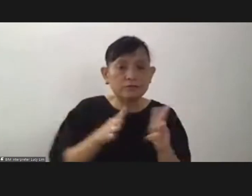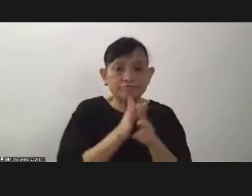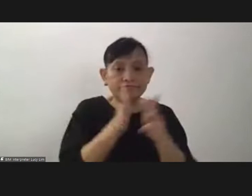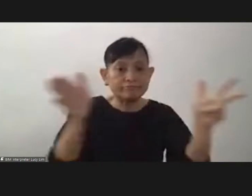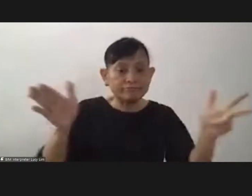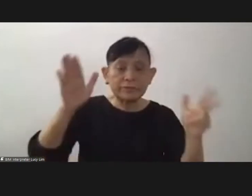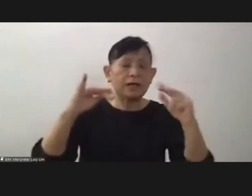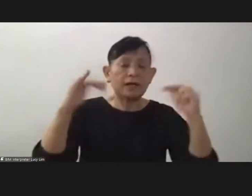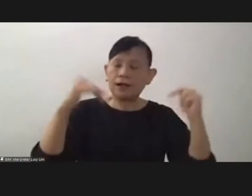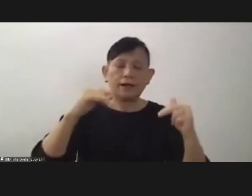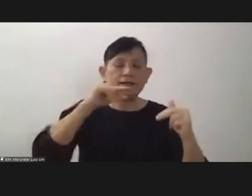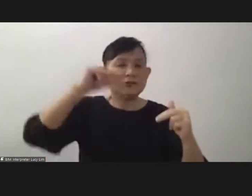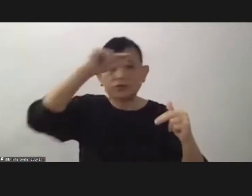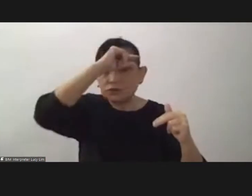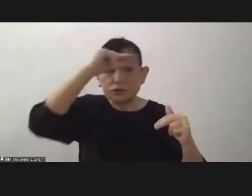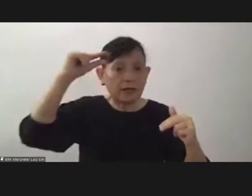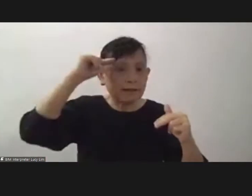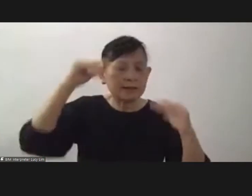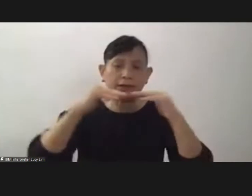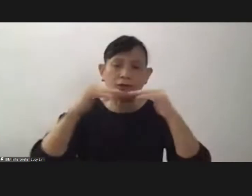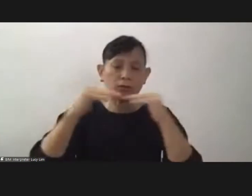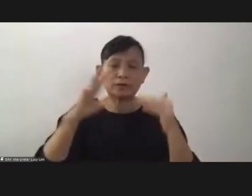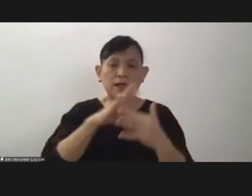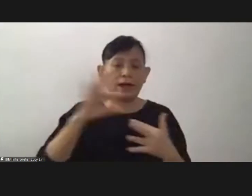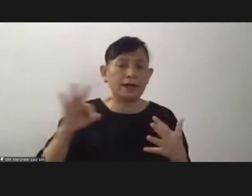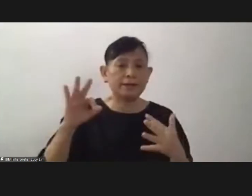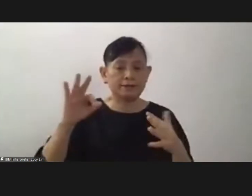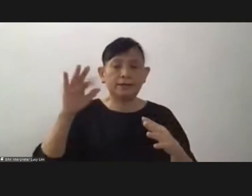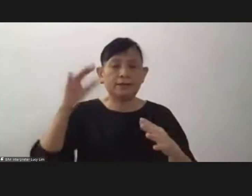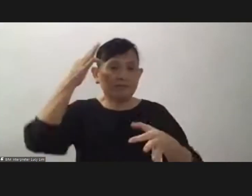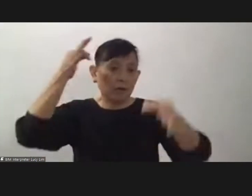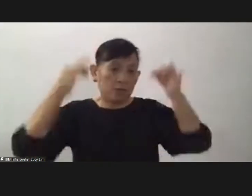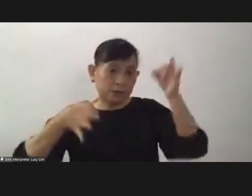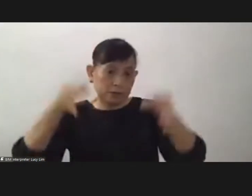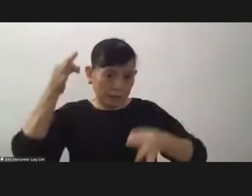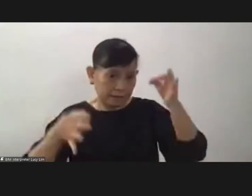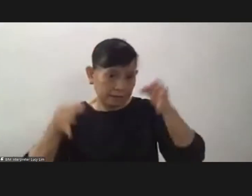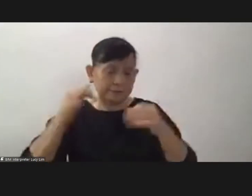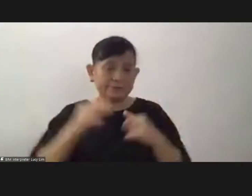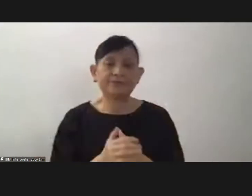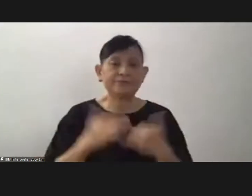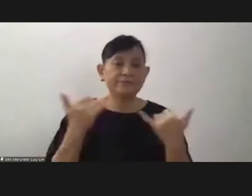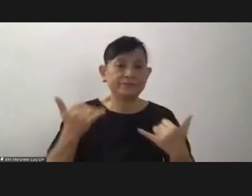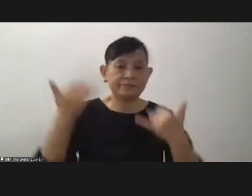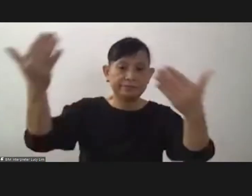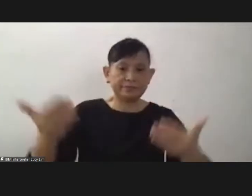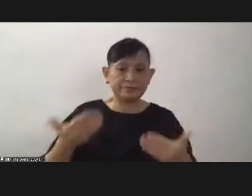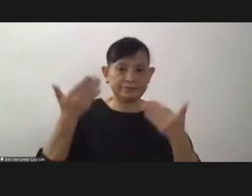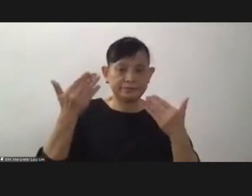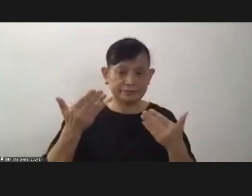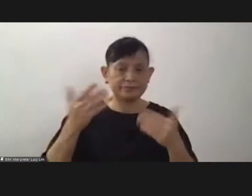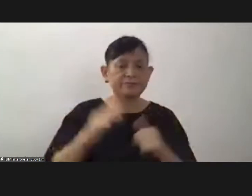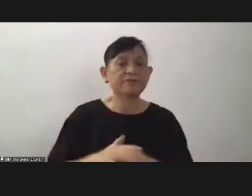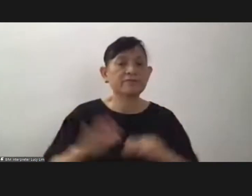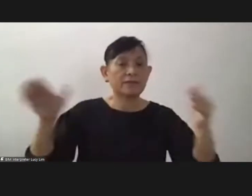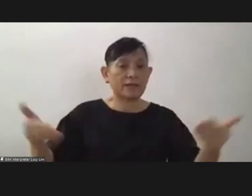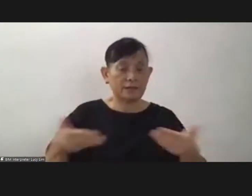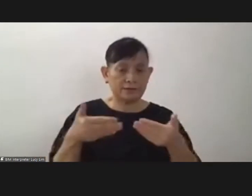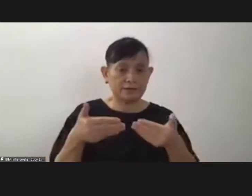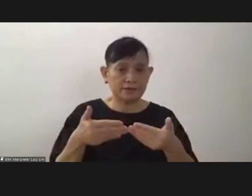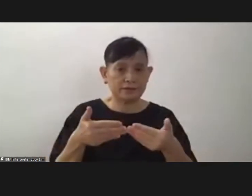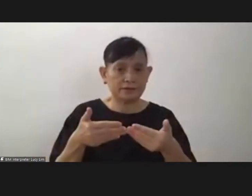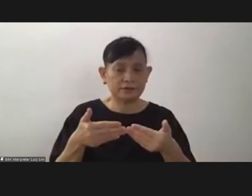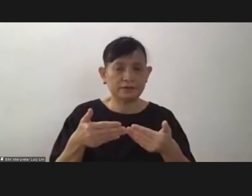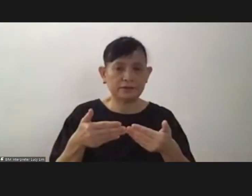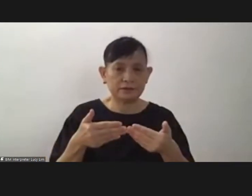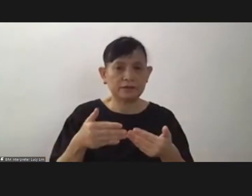equality, disability, and climate justice. Without further ado, I would like to invite or introduce you to the